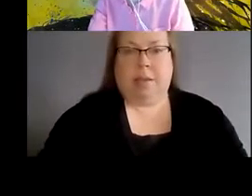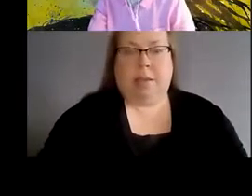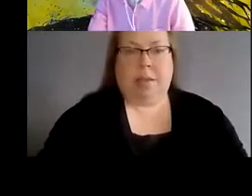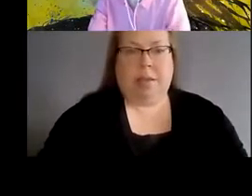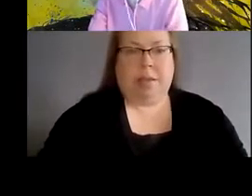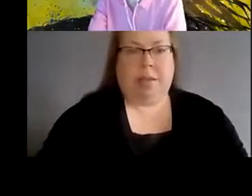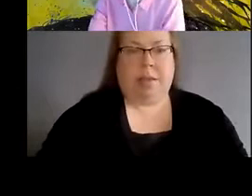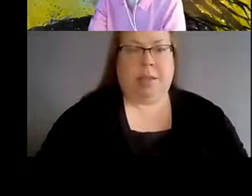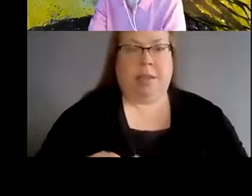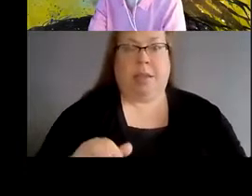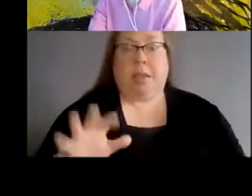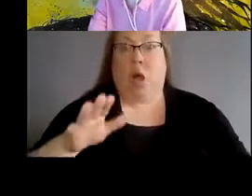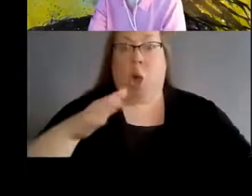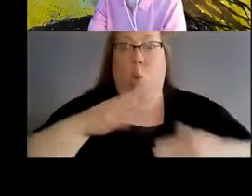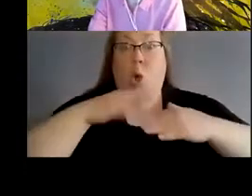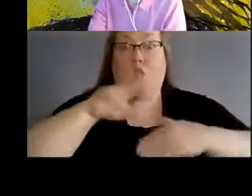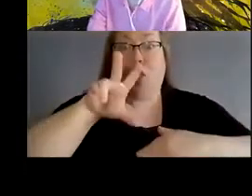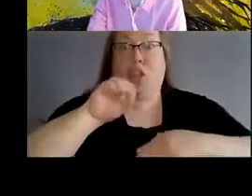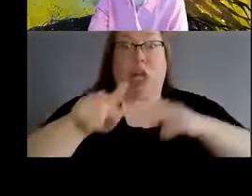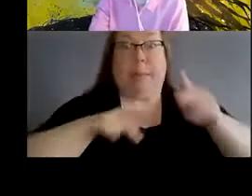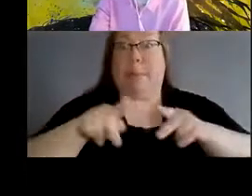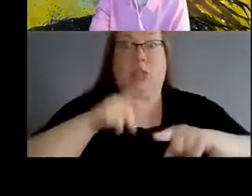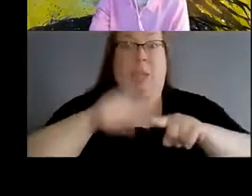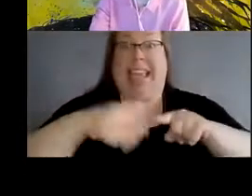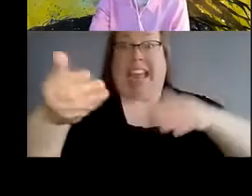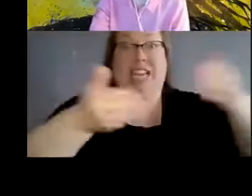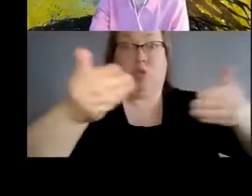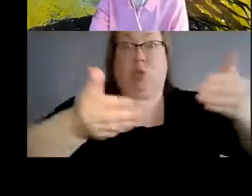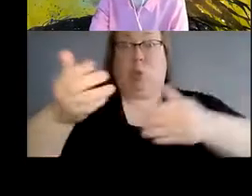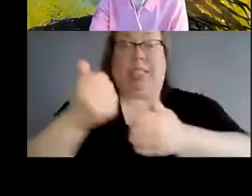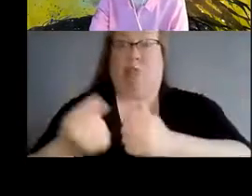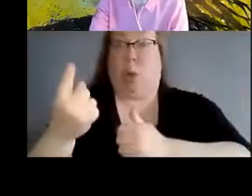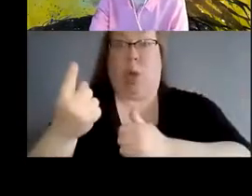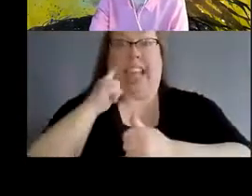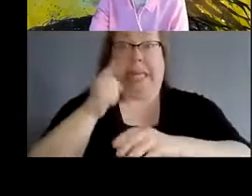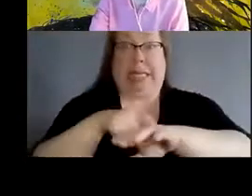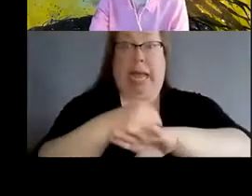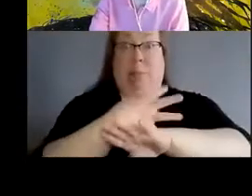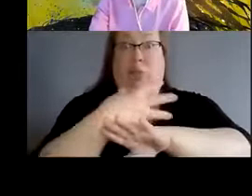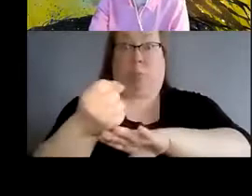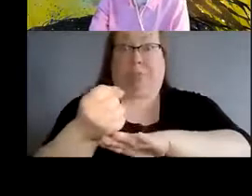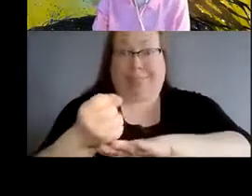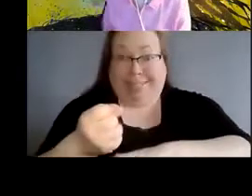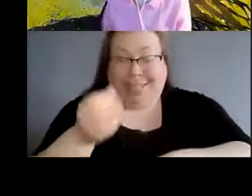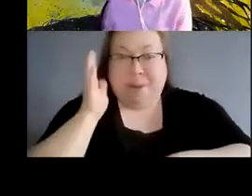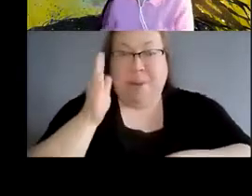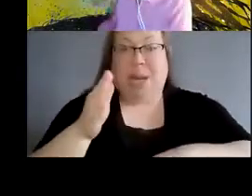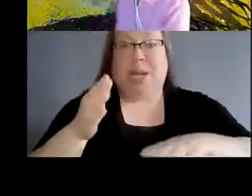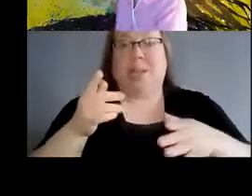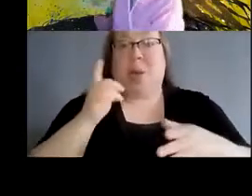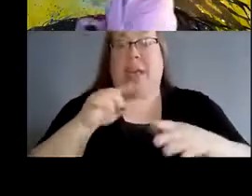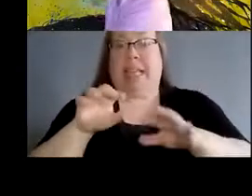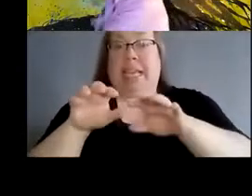over 30 people. And if we did that, I think we would run out of time. So maybe